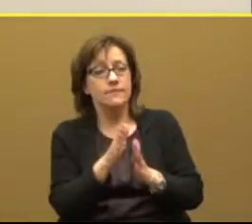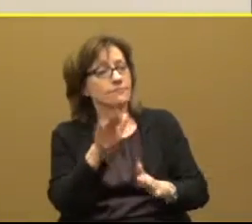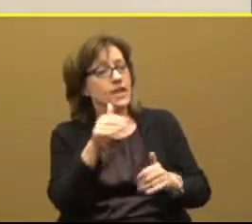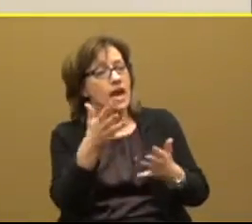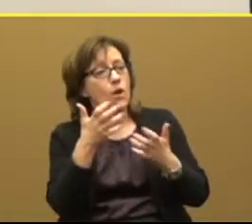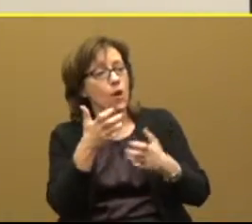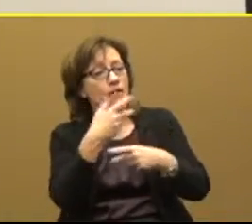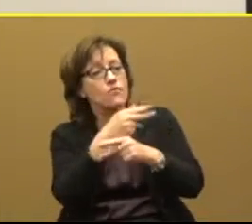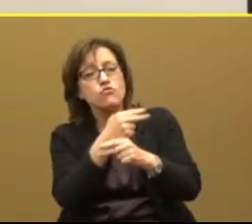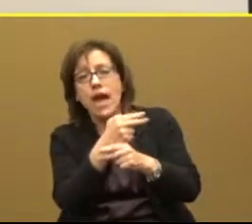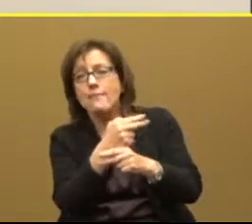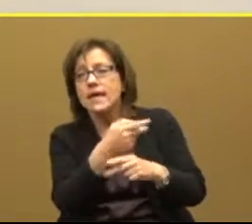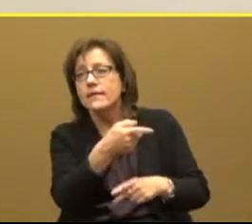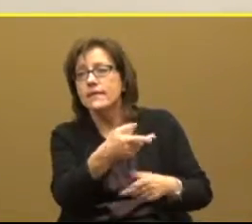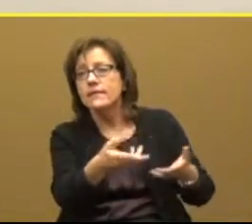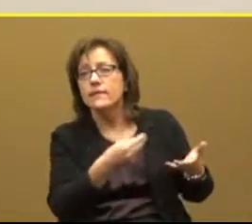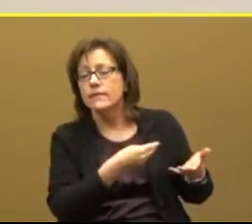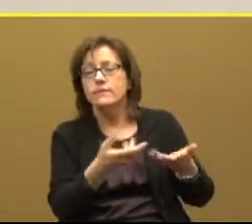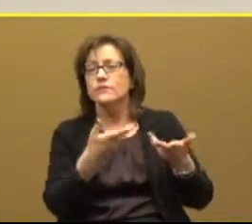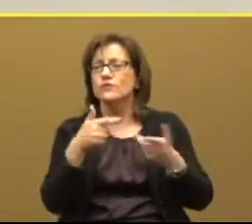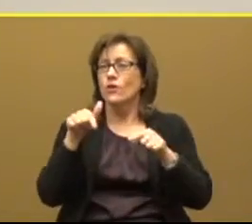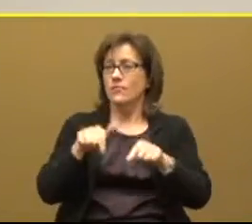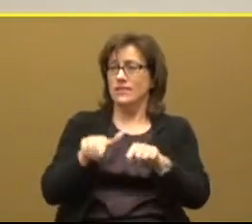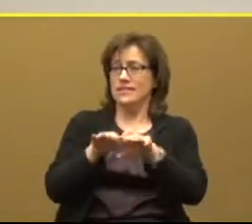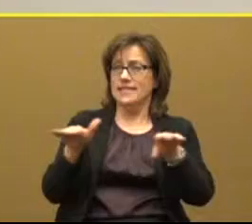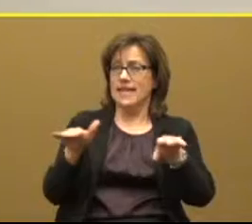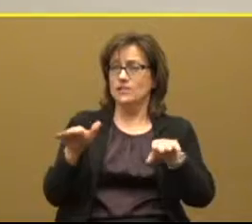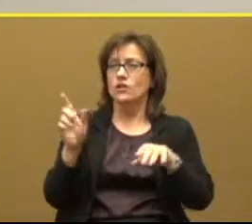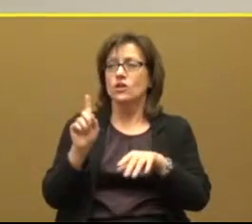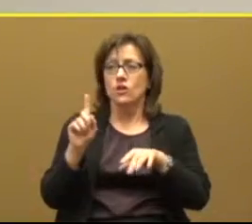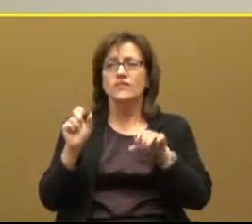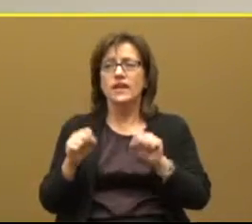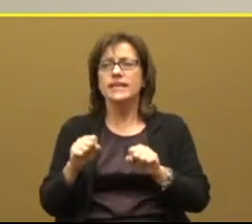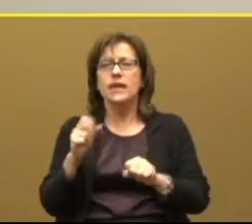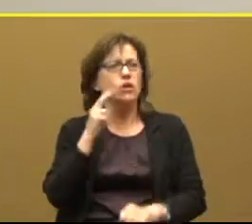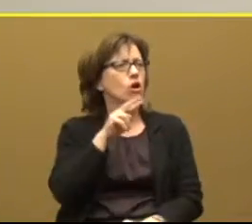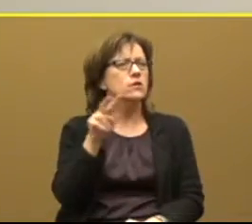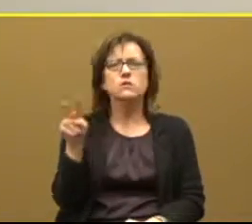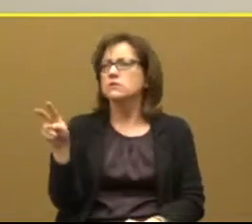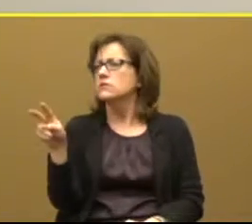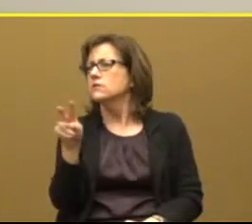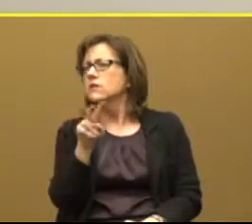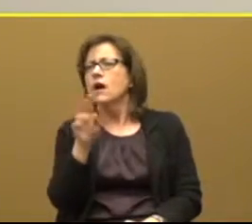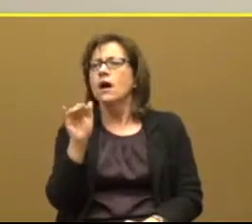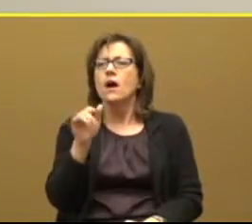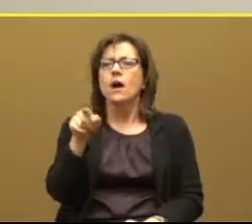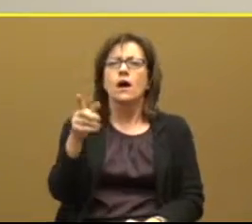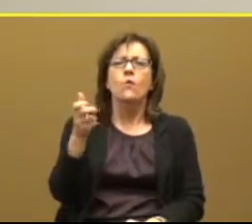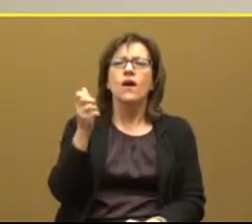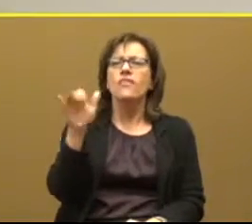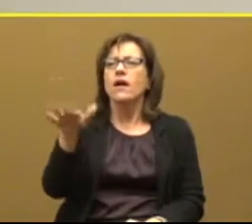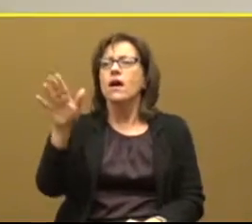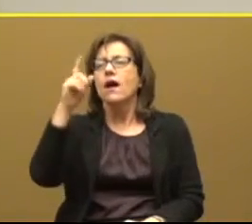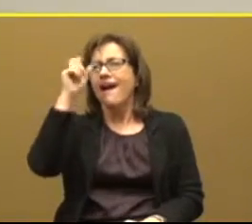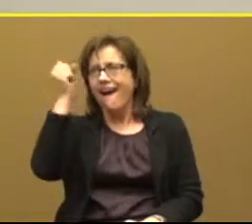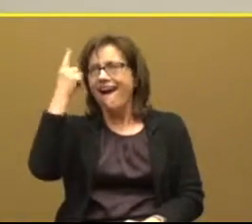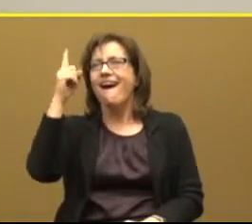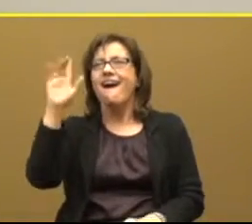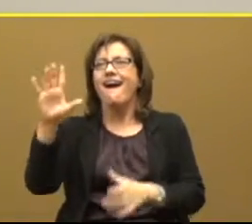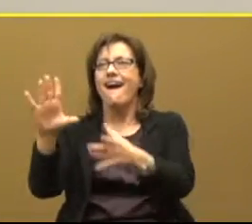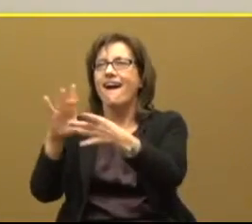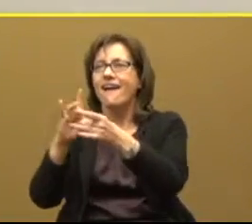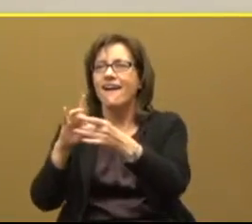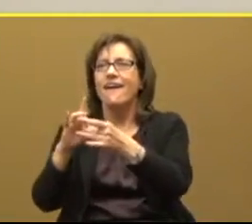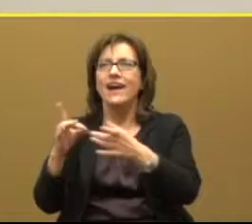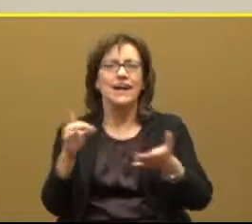come and put their, and so at this stage is where they've been able to look, and now they start to make those connections across to